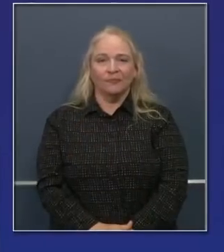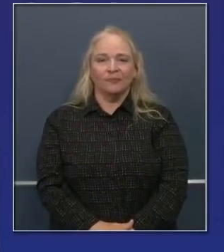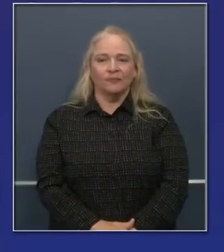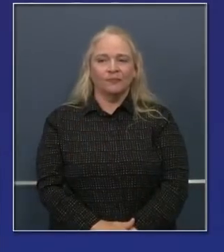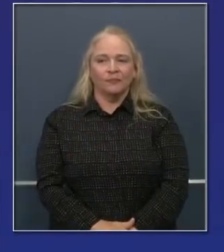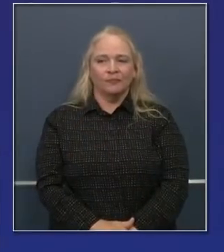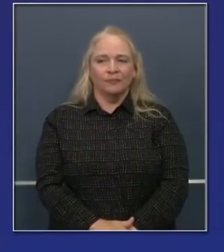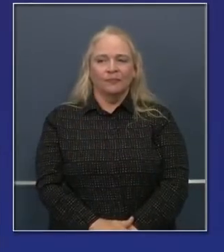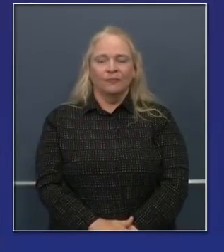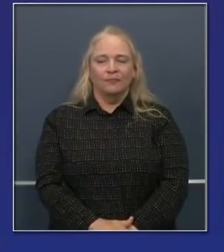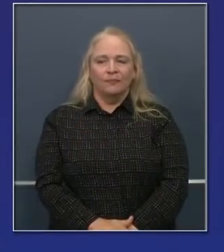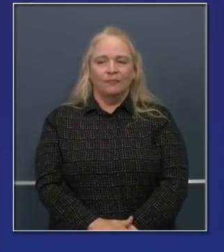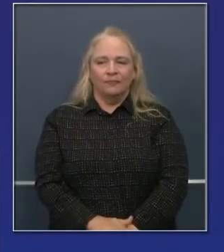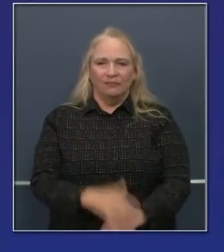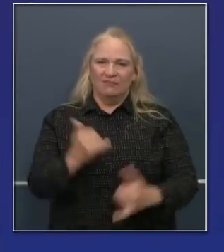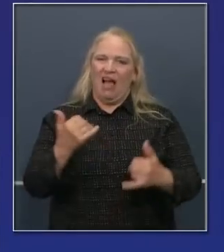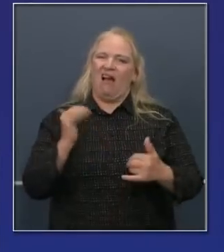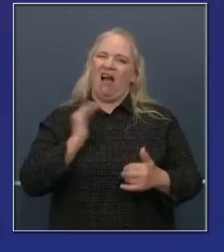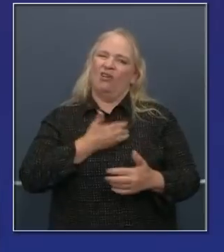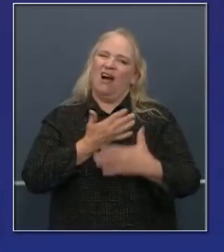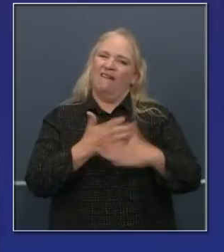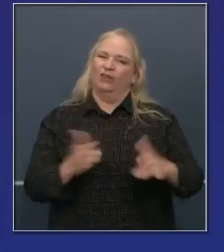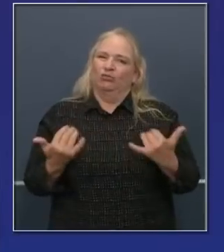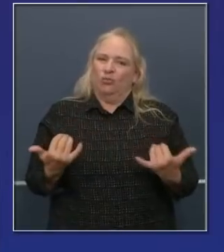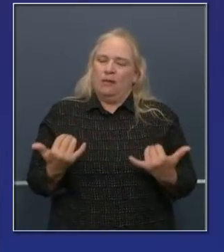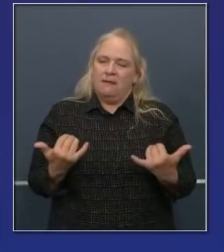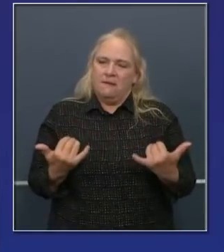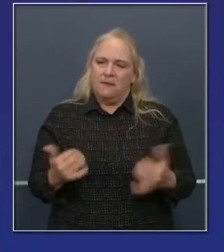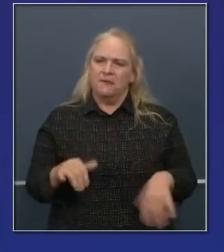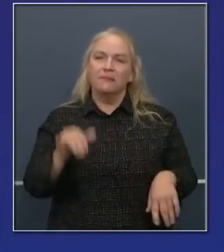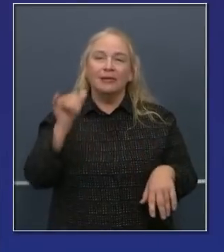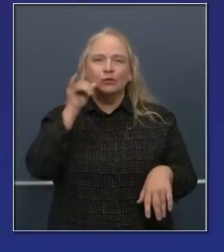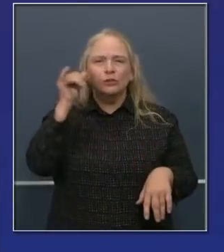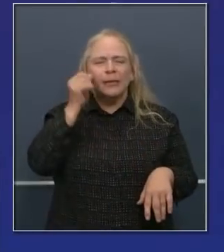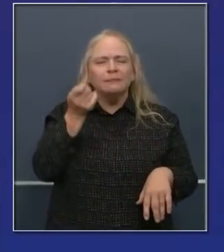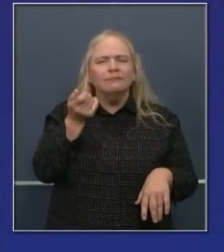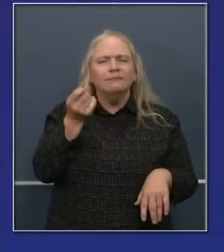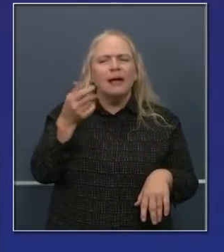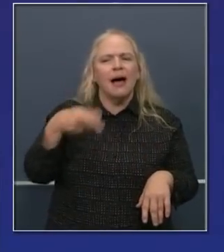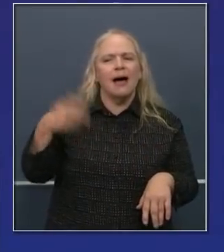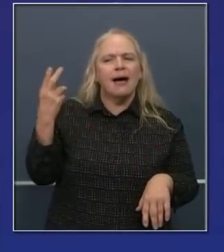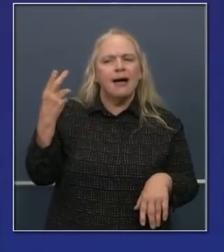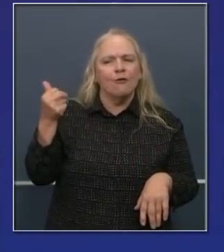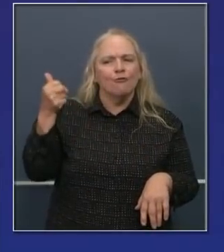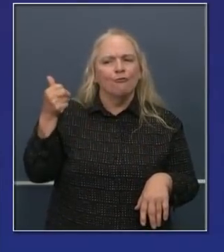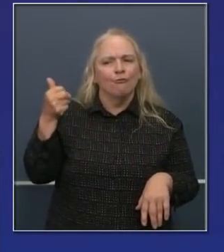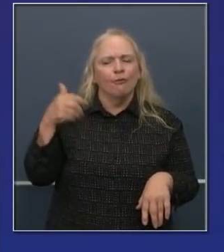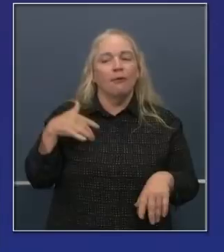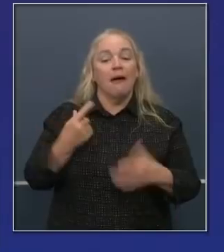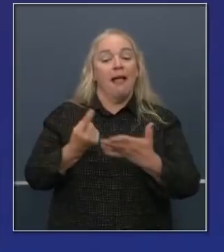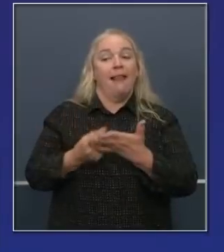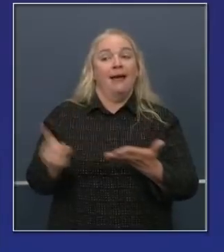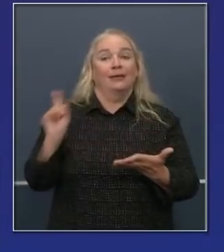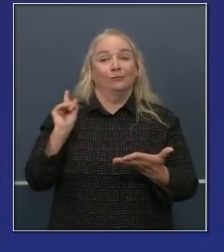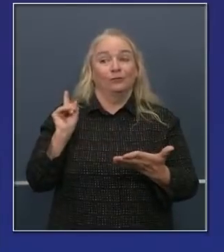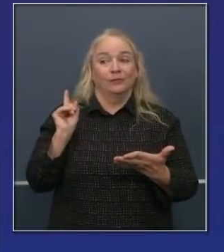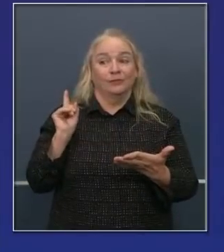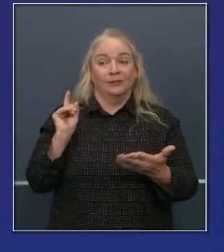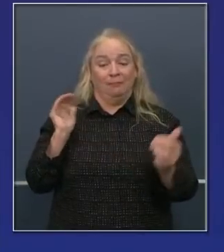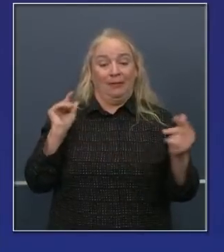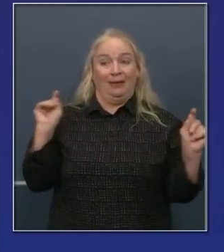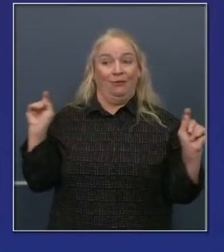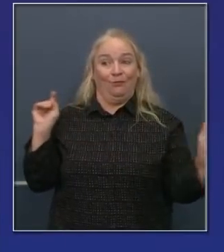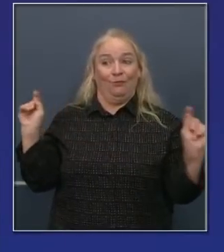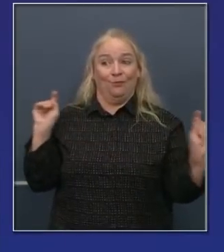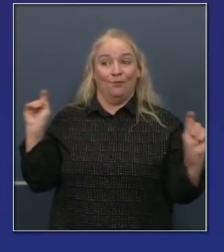8,211. So yesterday, a little above the 7-day average. Last week at this time, again, put it in perspective,